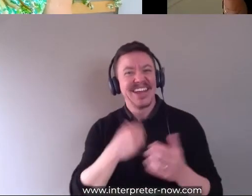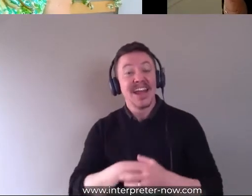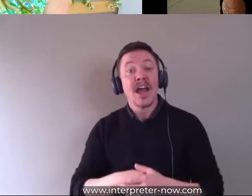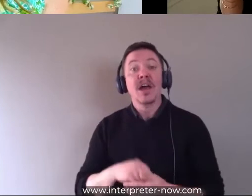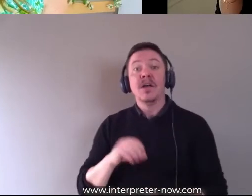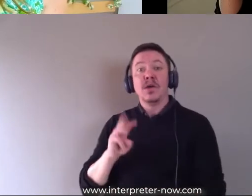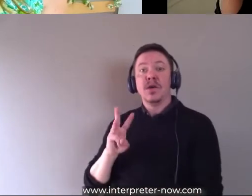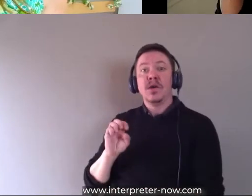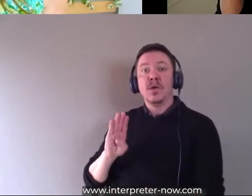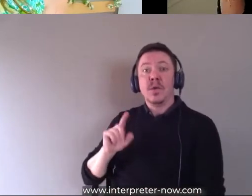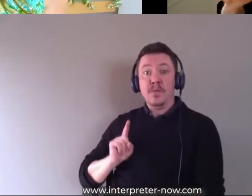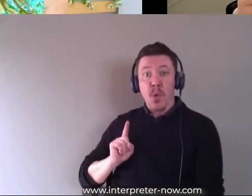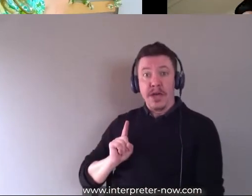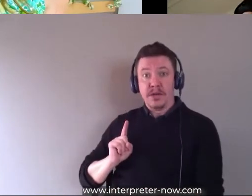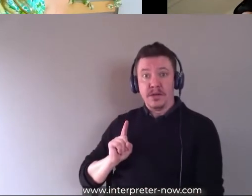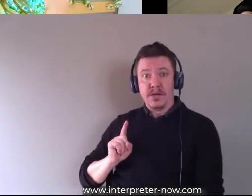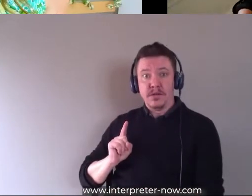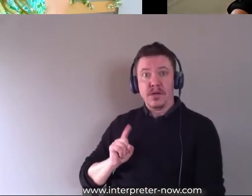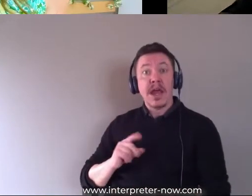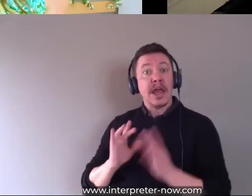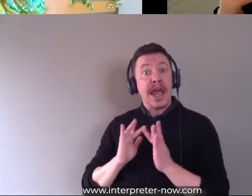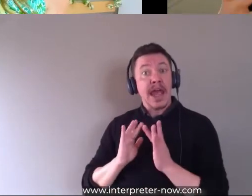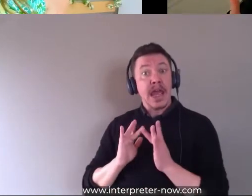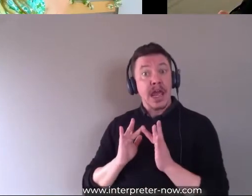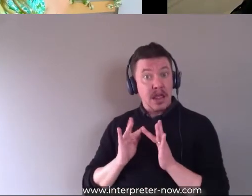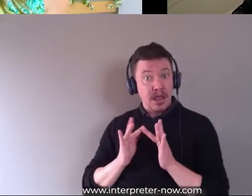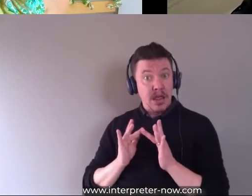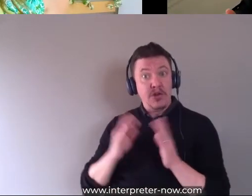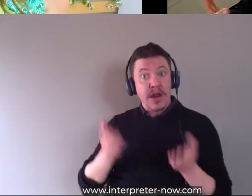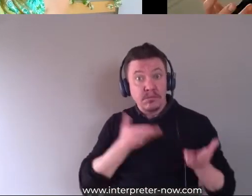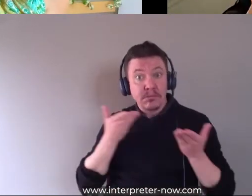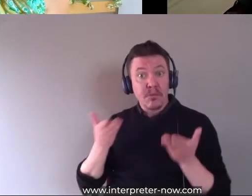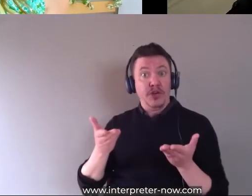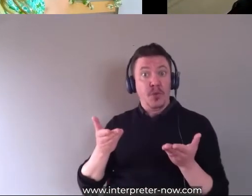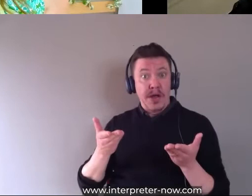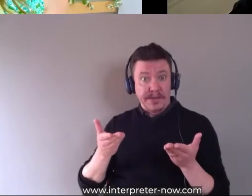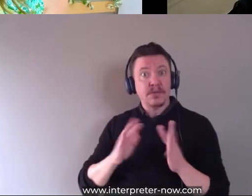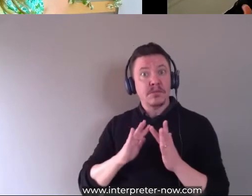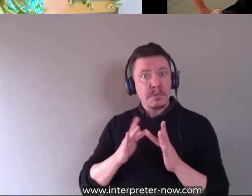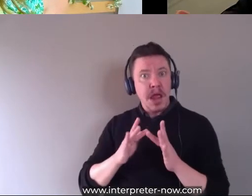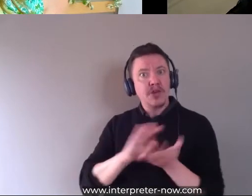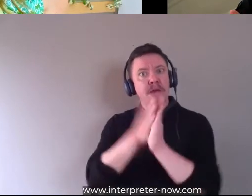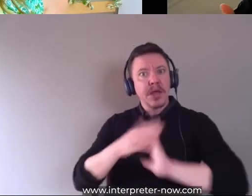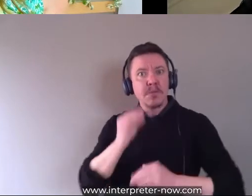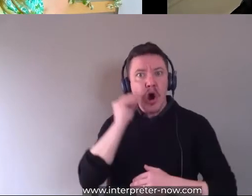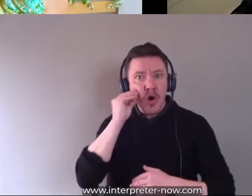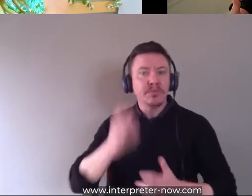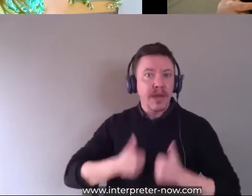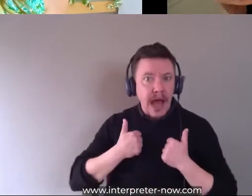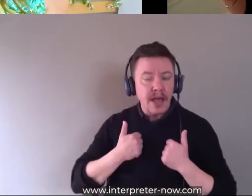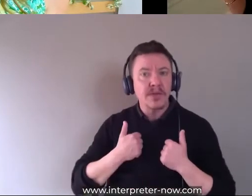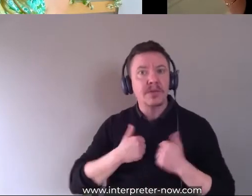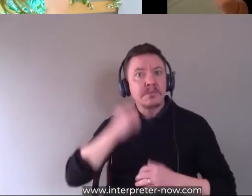Web1 was about reading the internet, you know, that was when the internet was brought to us and became a part of homes and